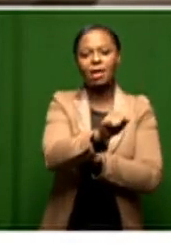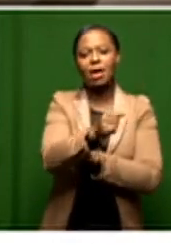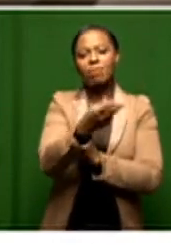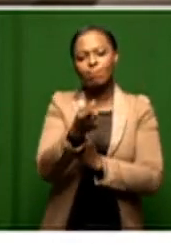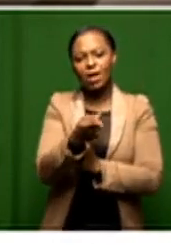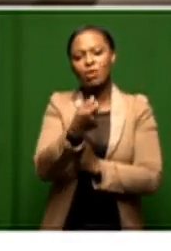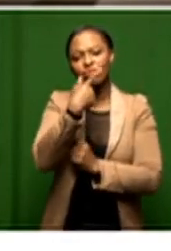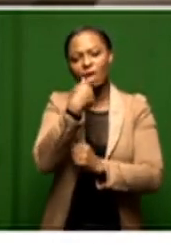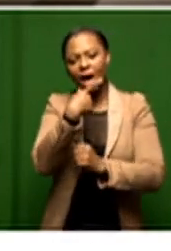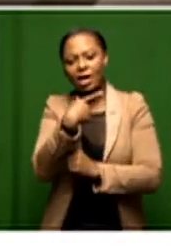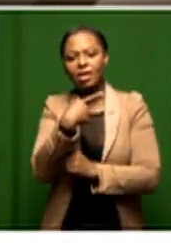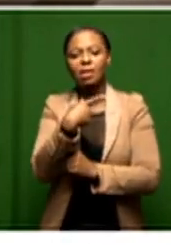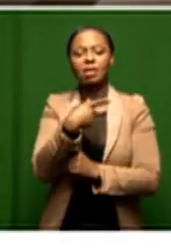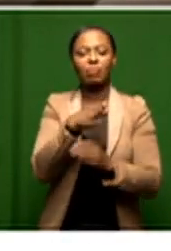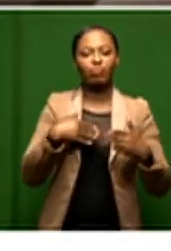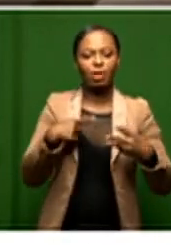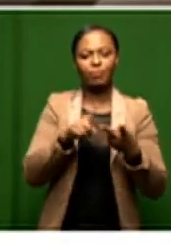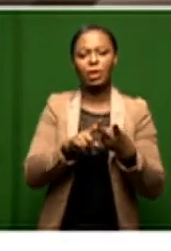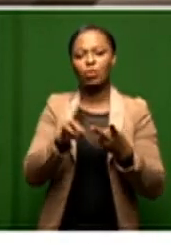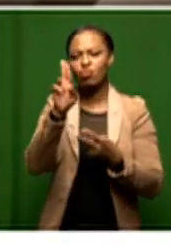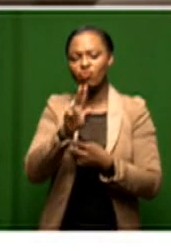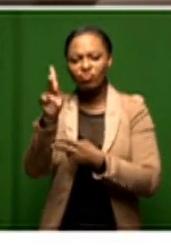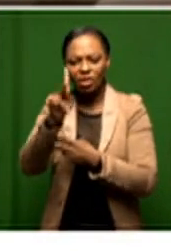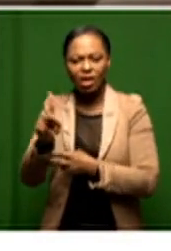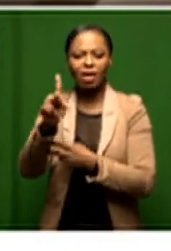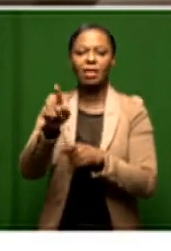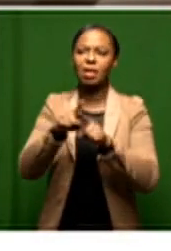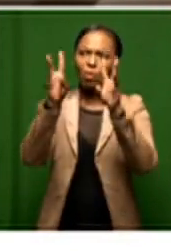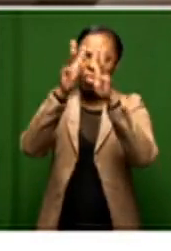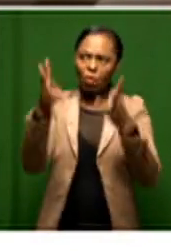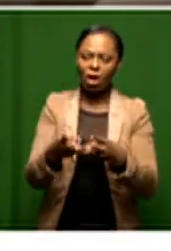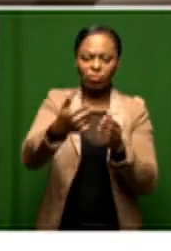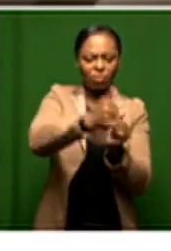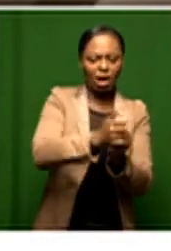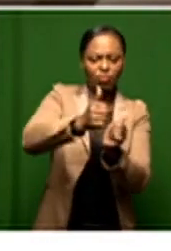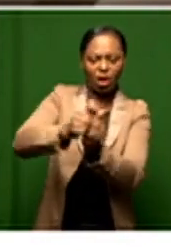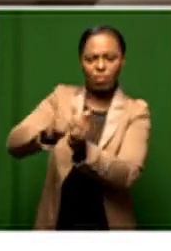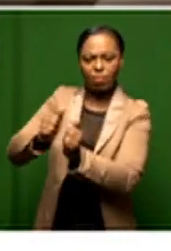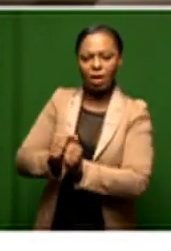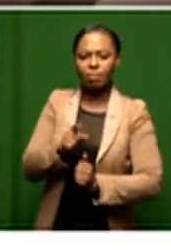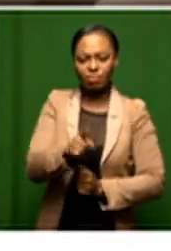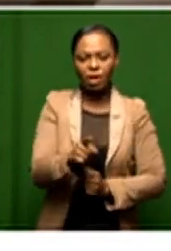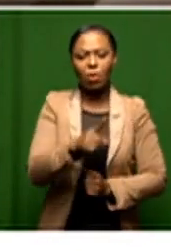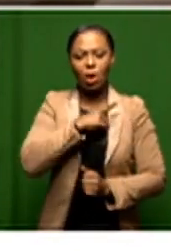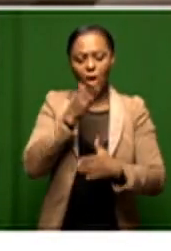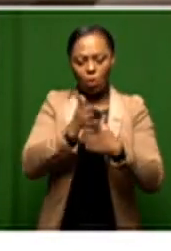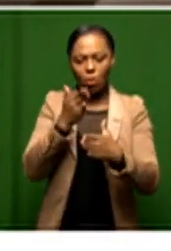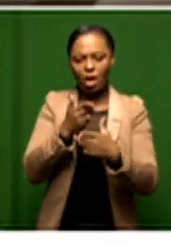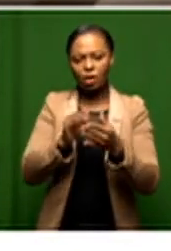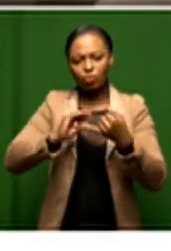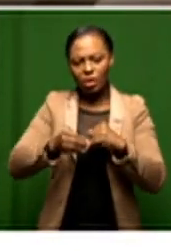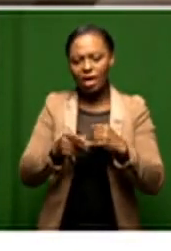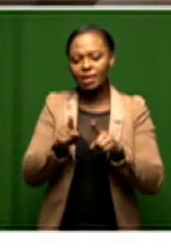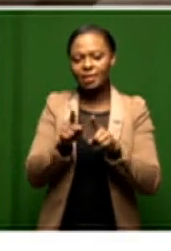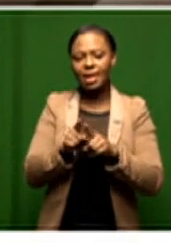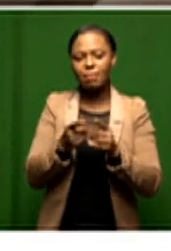Administration, similar bodies in the United Kingdom and elsewhere in the world, so that prior recognition work and prior research that's been